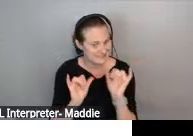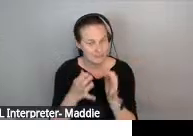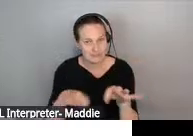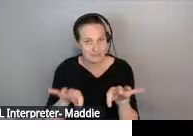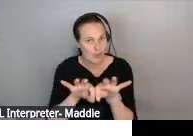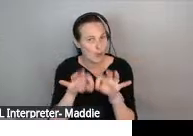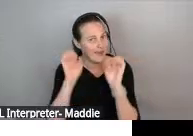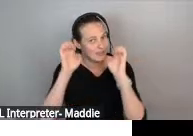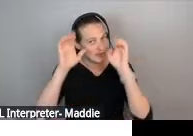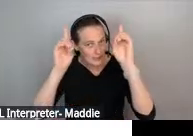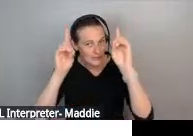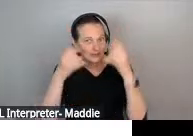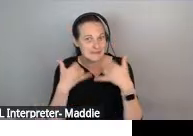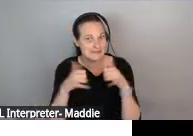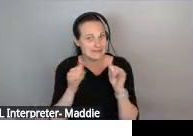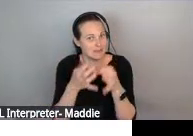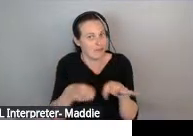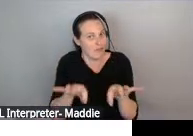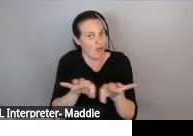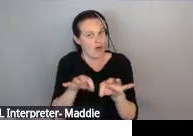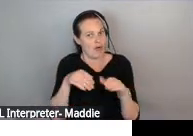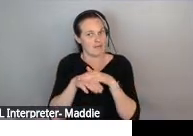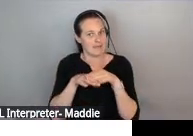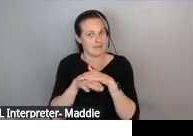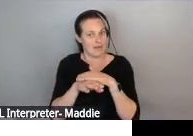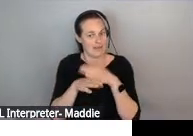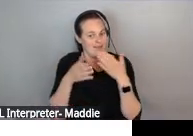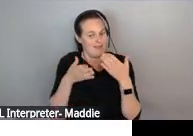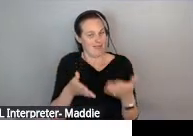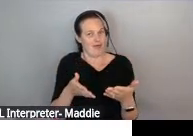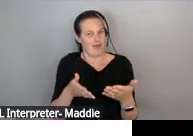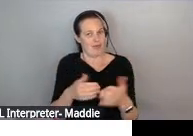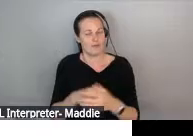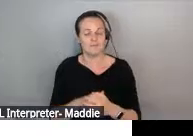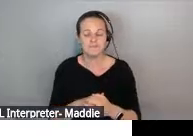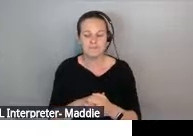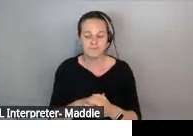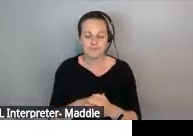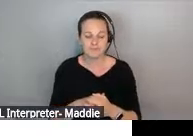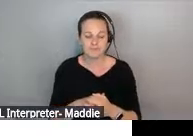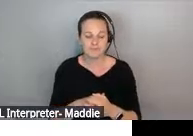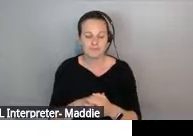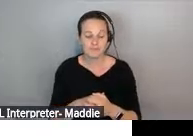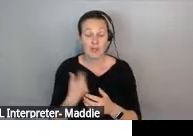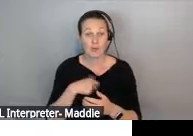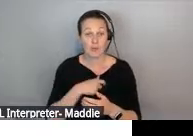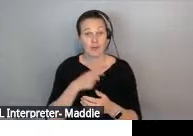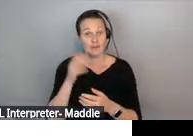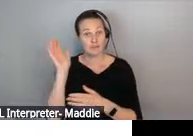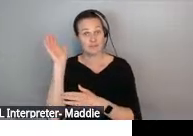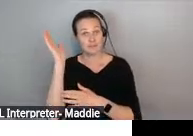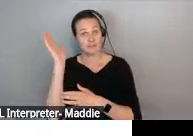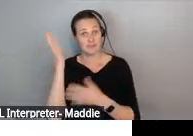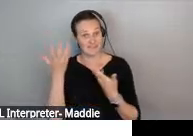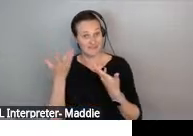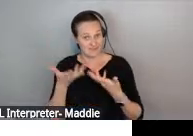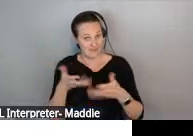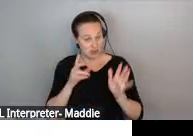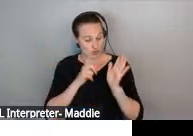still very critically important to ensure accessibility. And on that note, after we present the research,